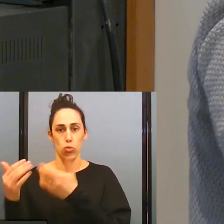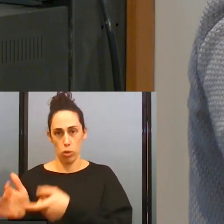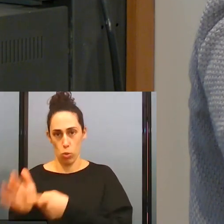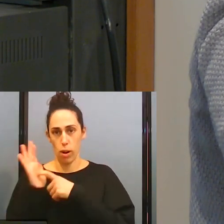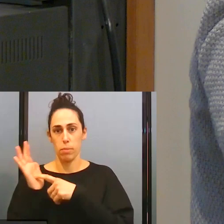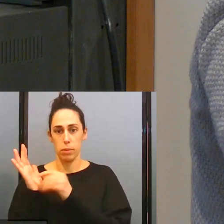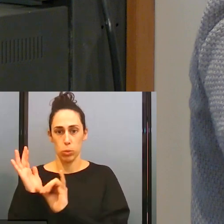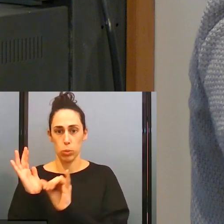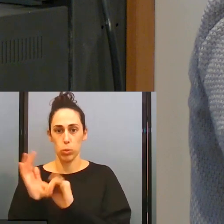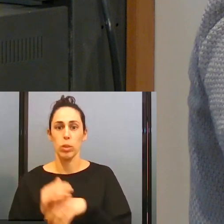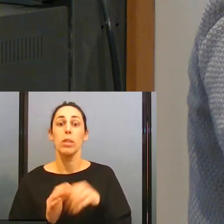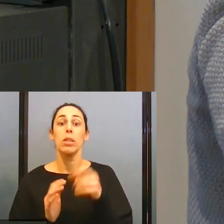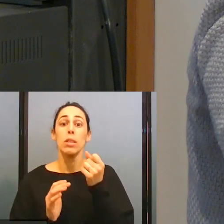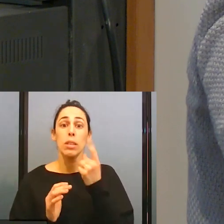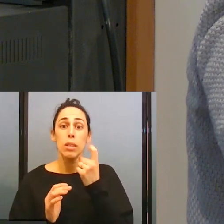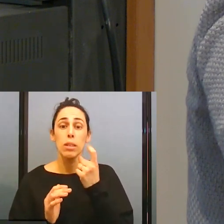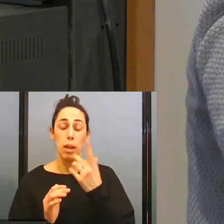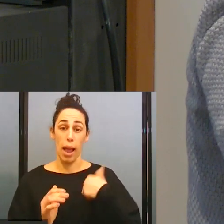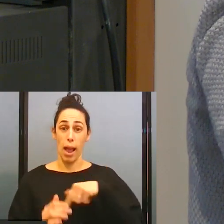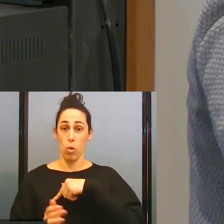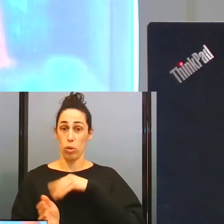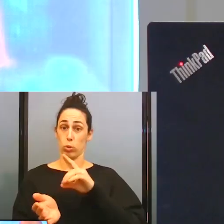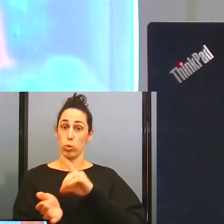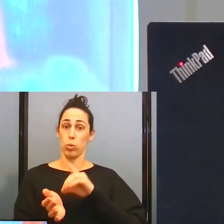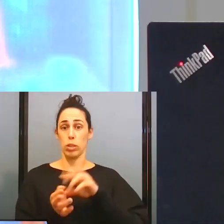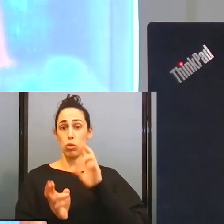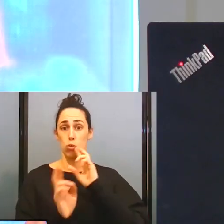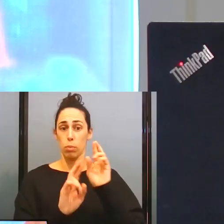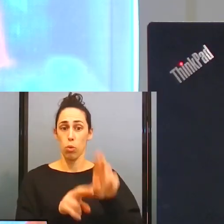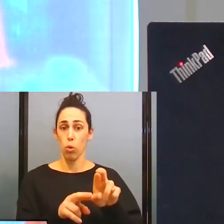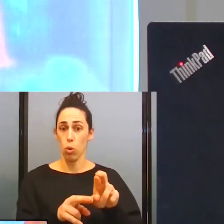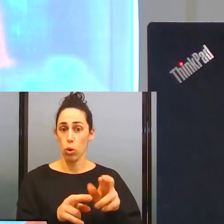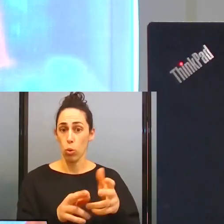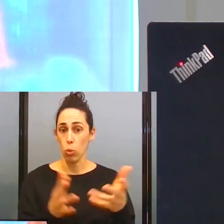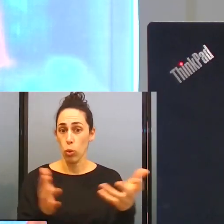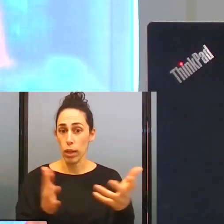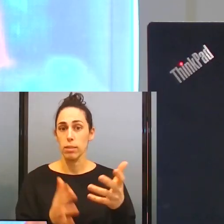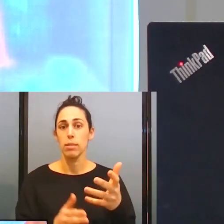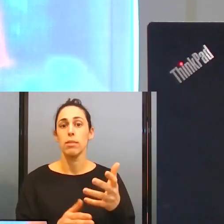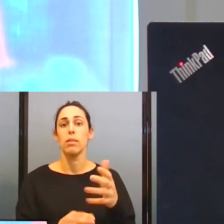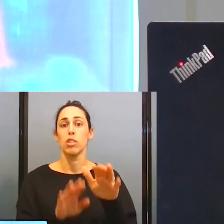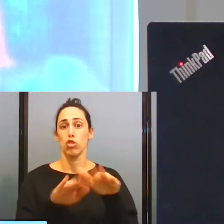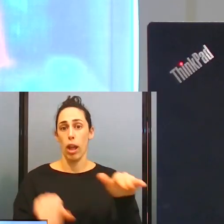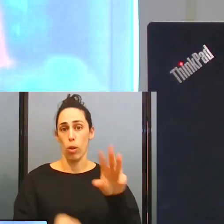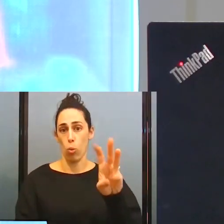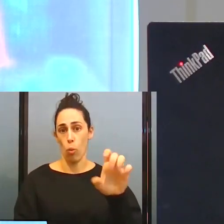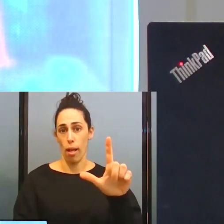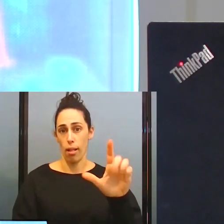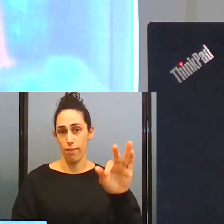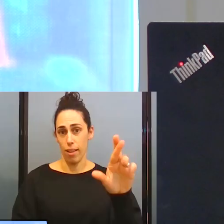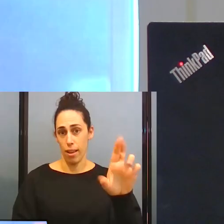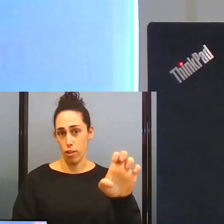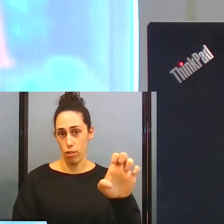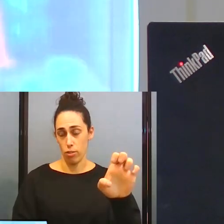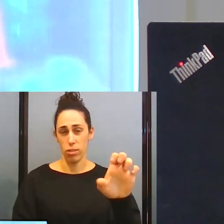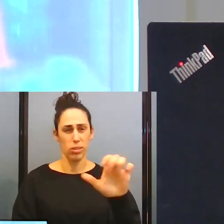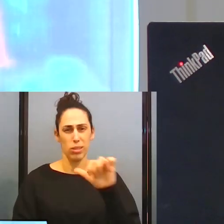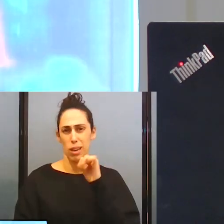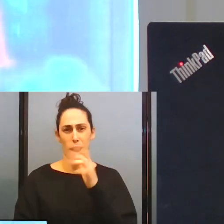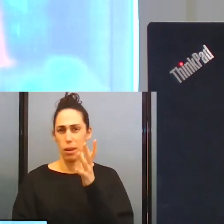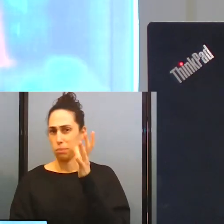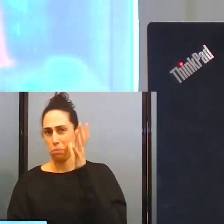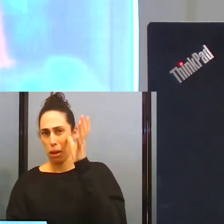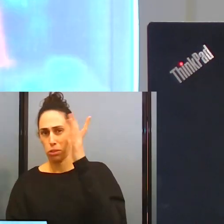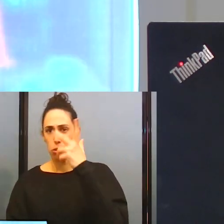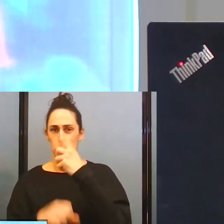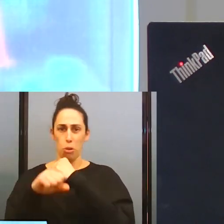that's to child welfare. So it's not necessarily a duty to report to the parents or guardians. That's going to be about whether they have